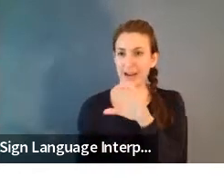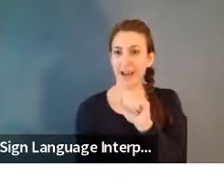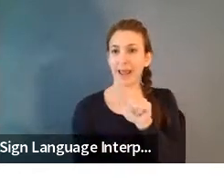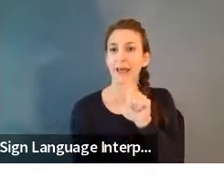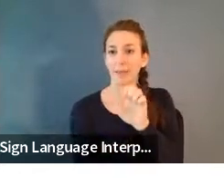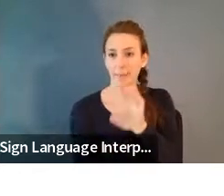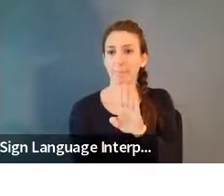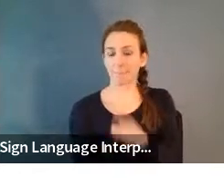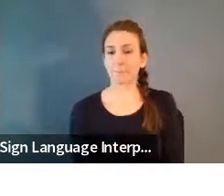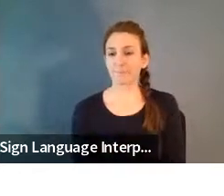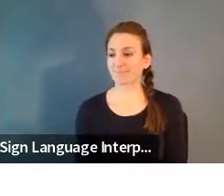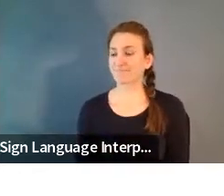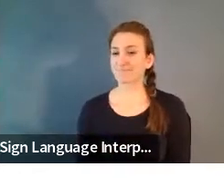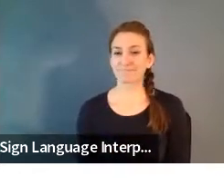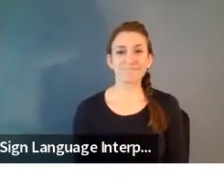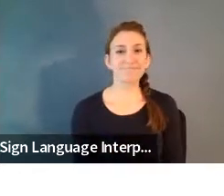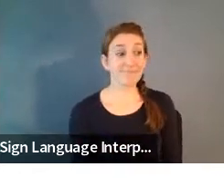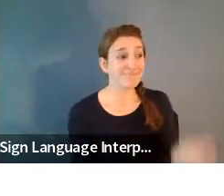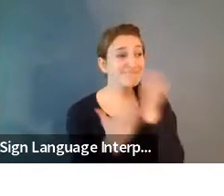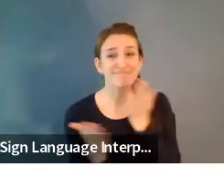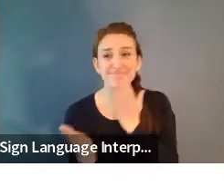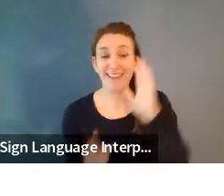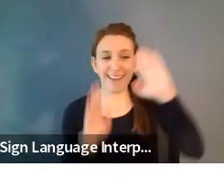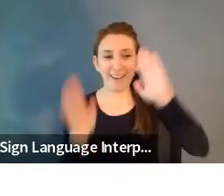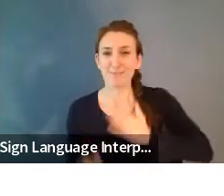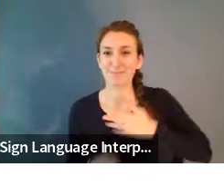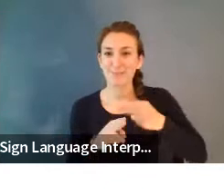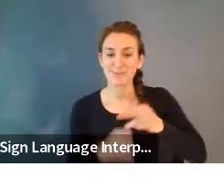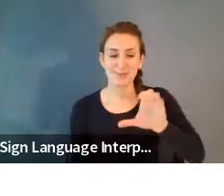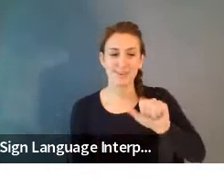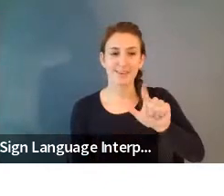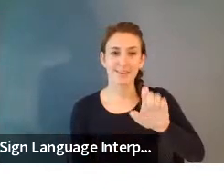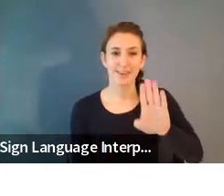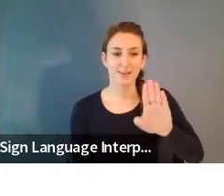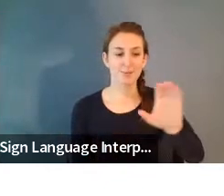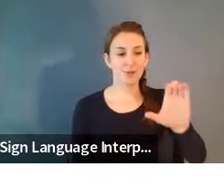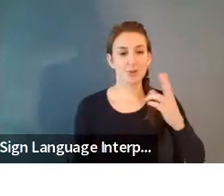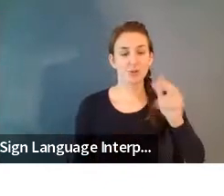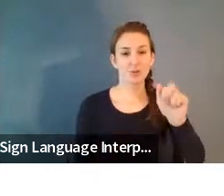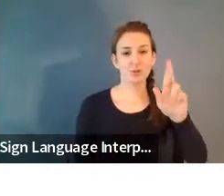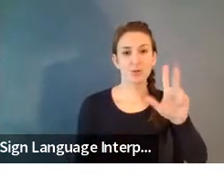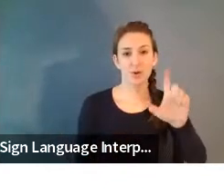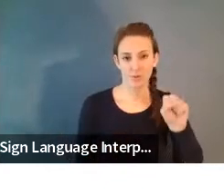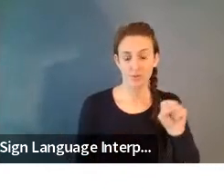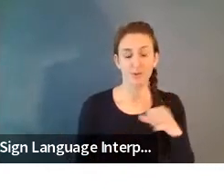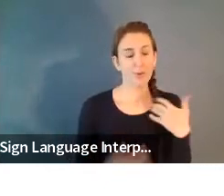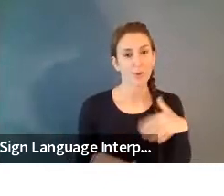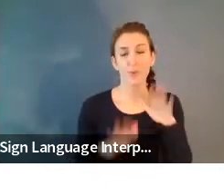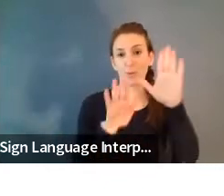Thank you, Logan. Hi, everybody. My name is Caleb Charles. To speak on this, it was a wonderful experience to be able to attend